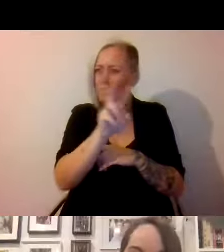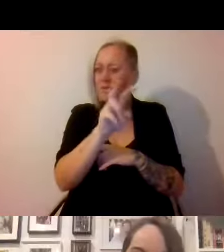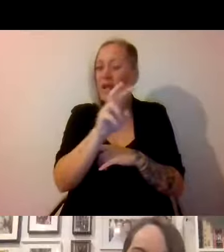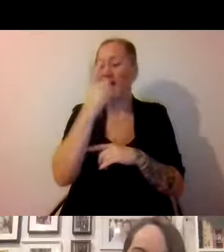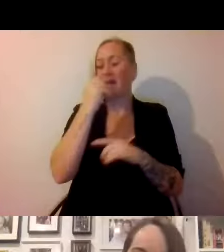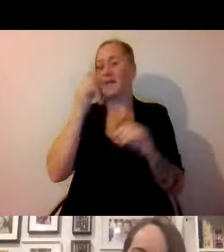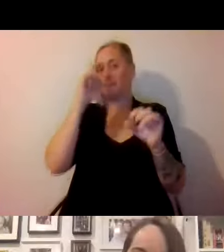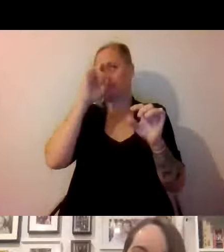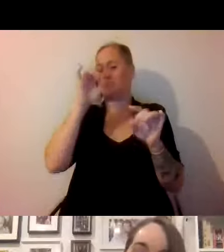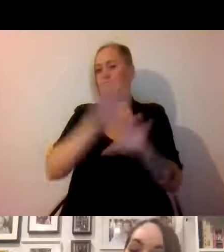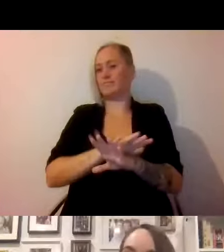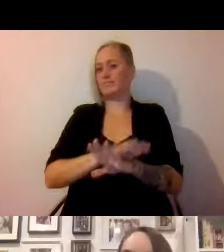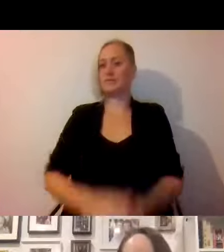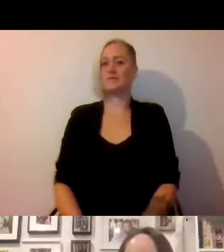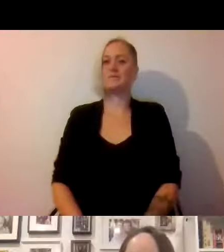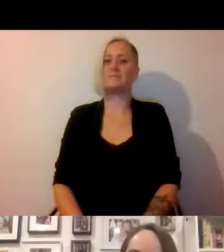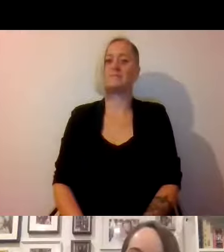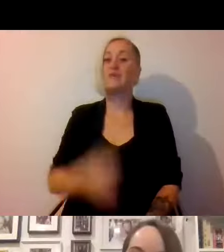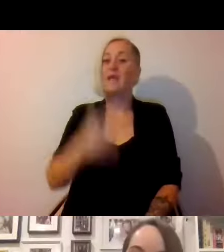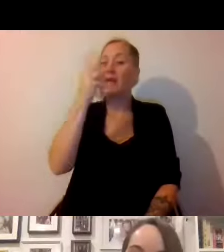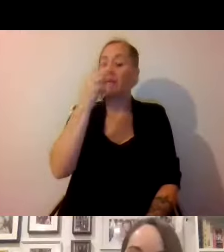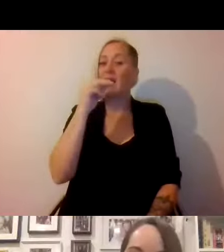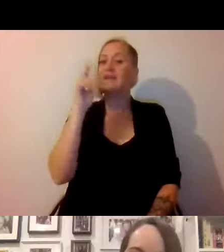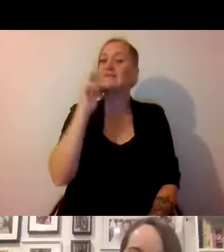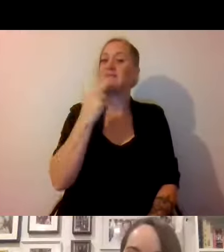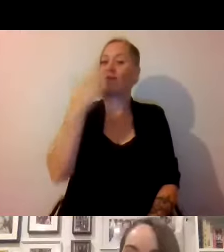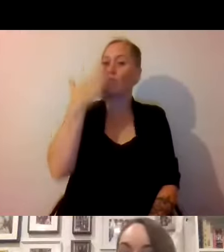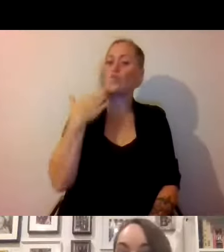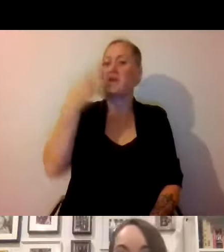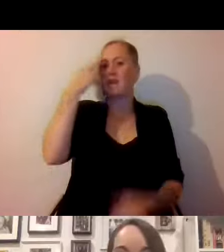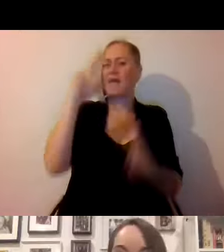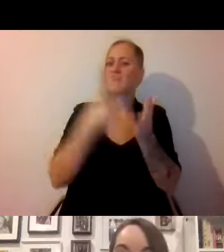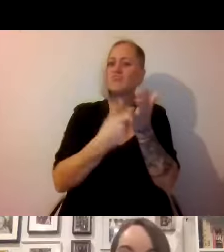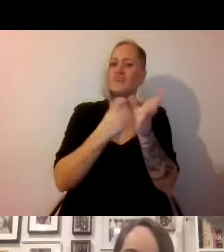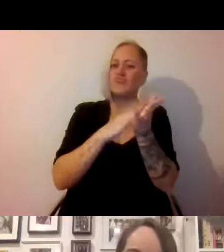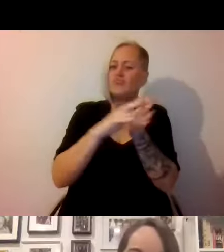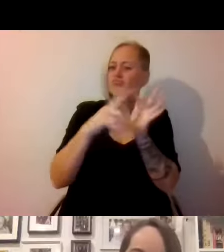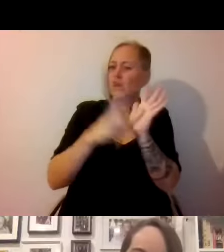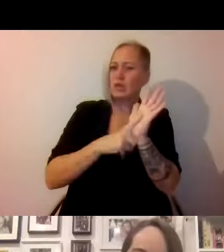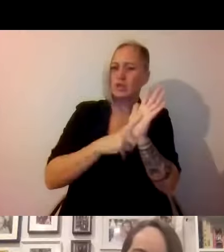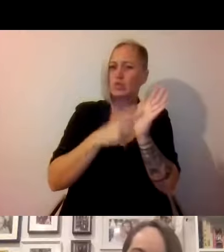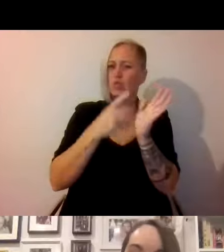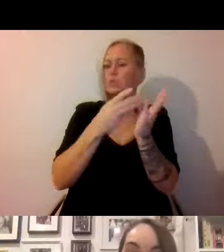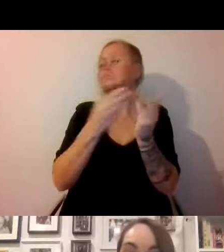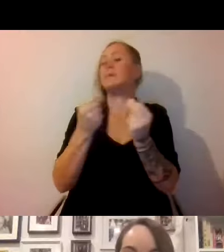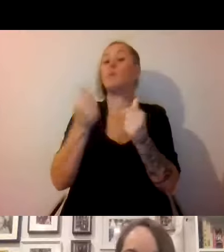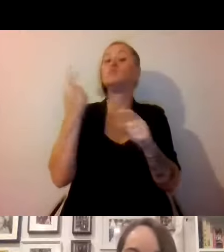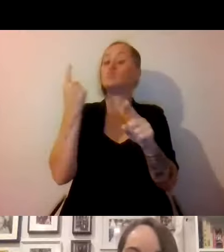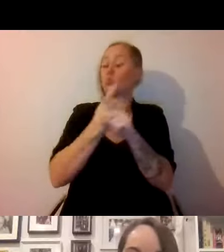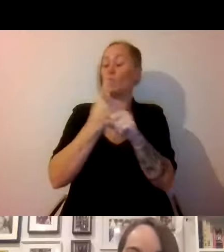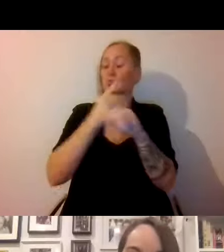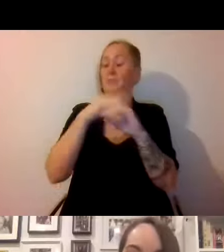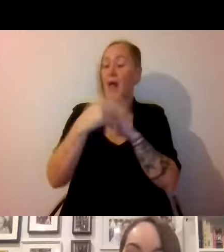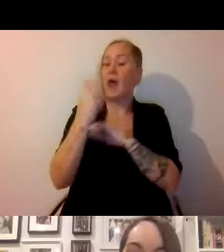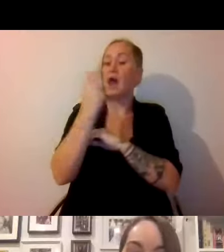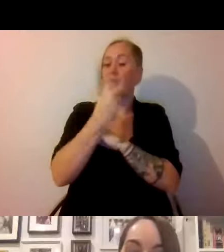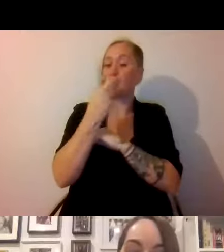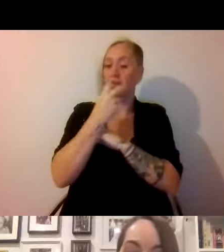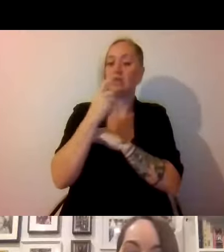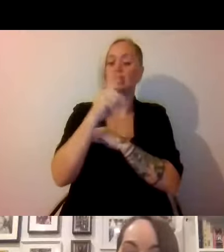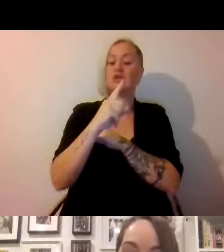confusion. And a young deaf woman named Rachel Kolb discusses lip reading really vividly. So she says that the word